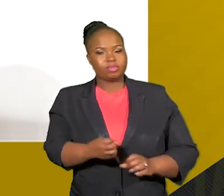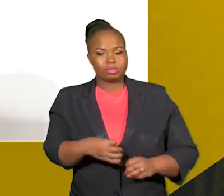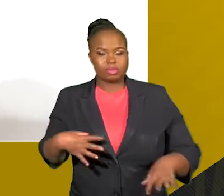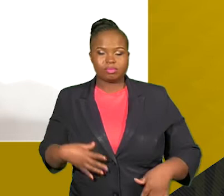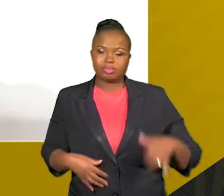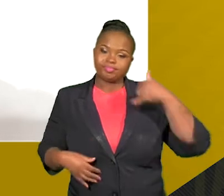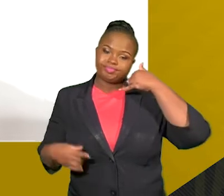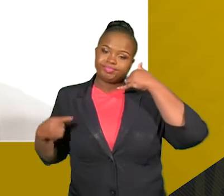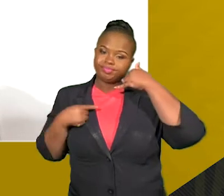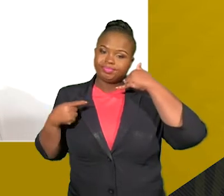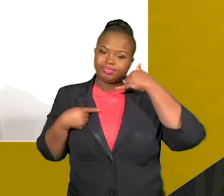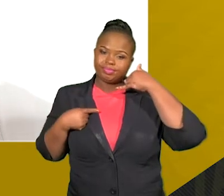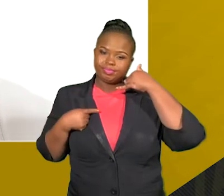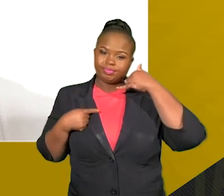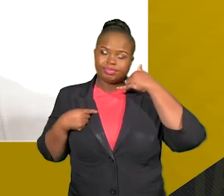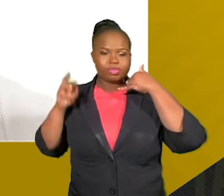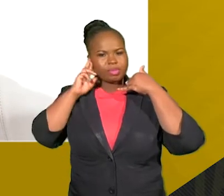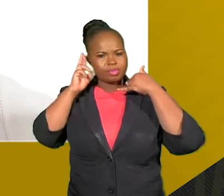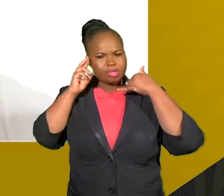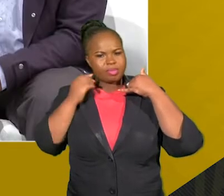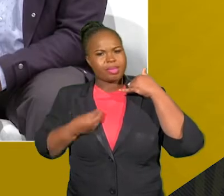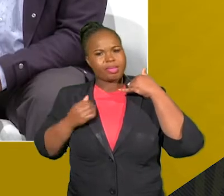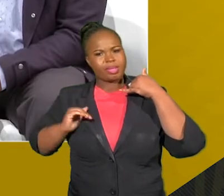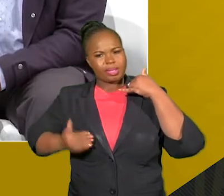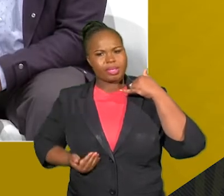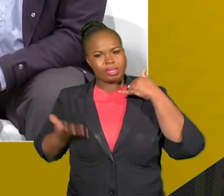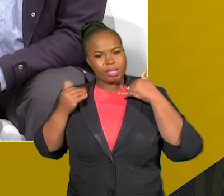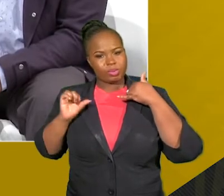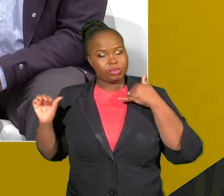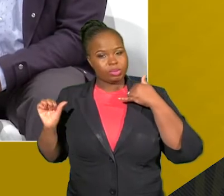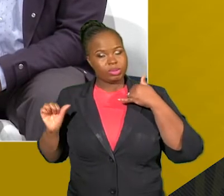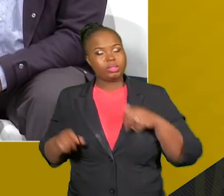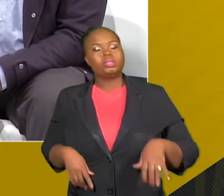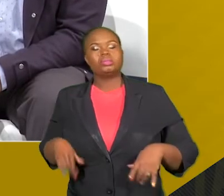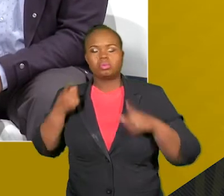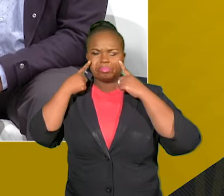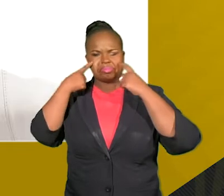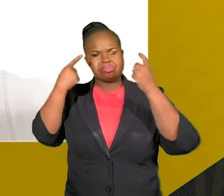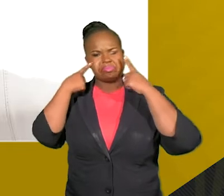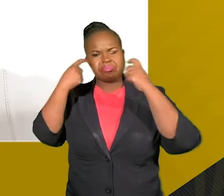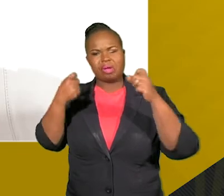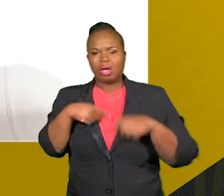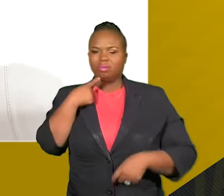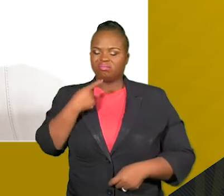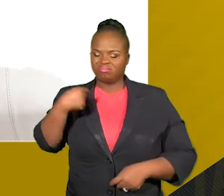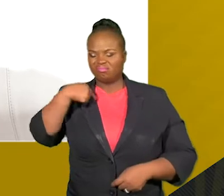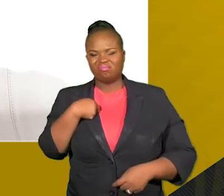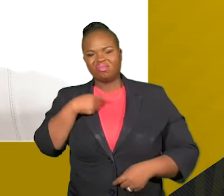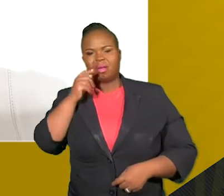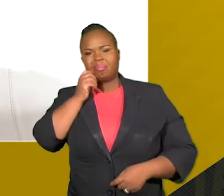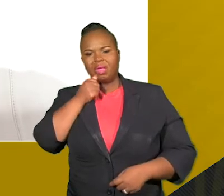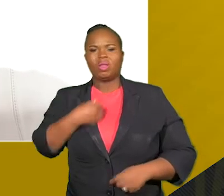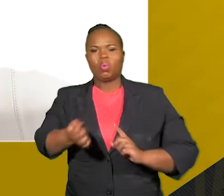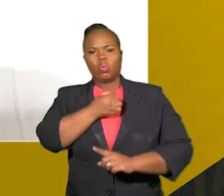have Anonymous on the call. Thetha Gomezulu, you remember as the young lady we spoke to last week, Abe Allah, Arabota Khorwata Wakeng, Mona